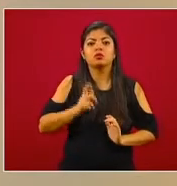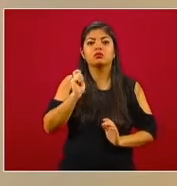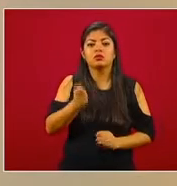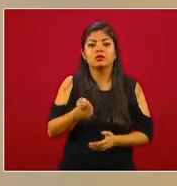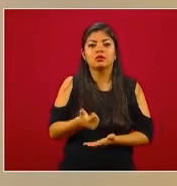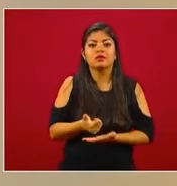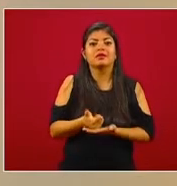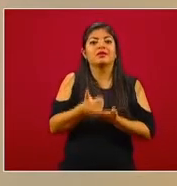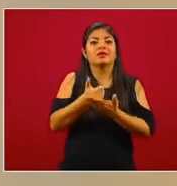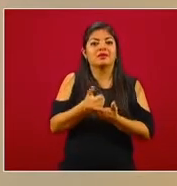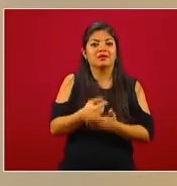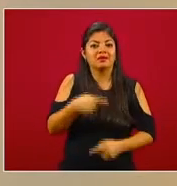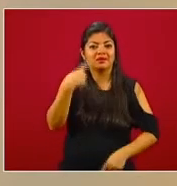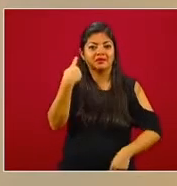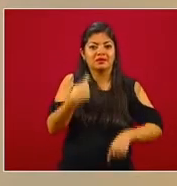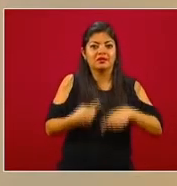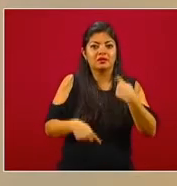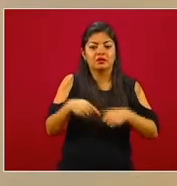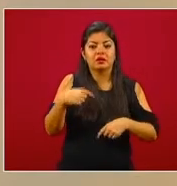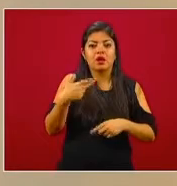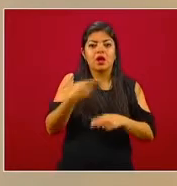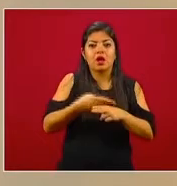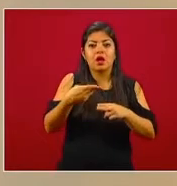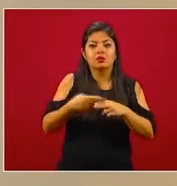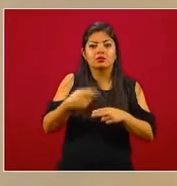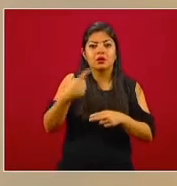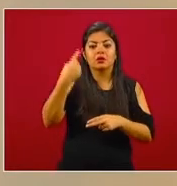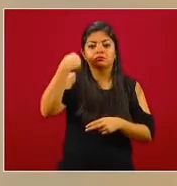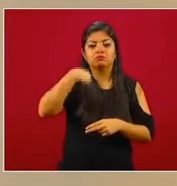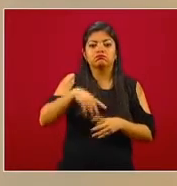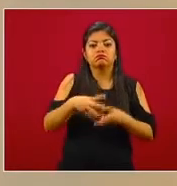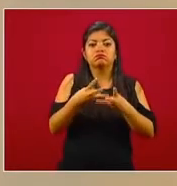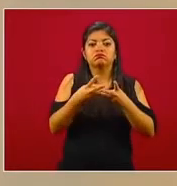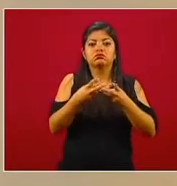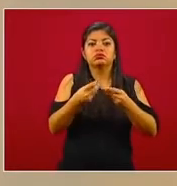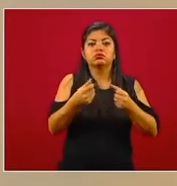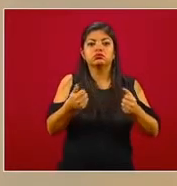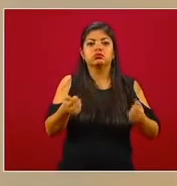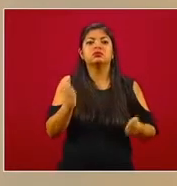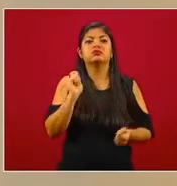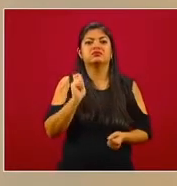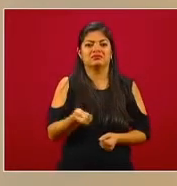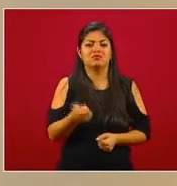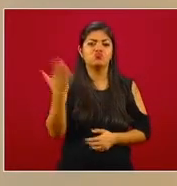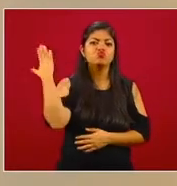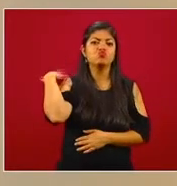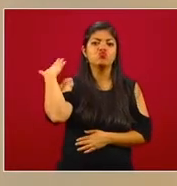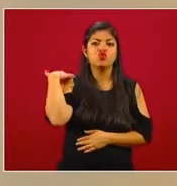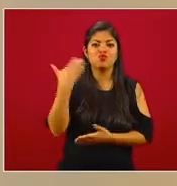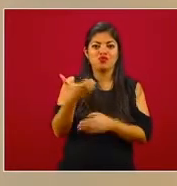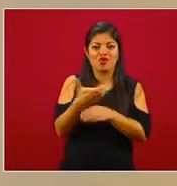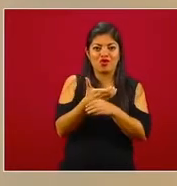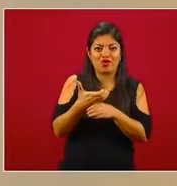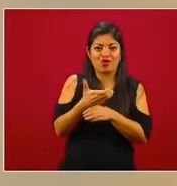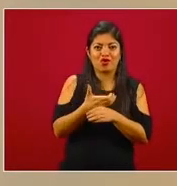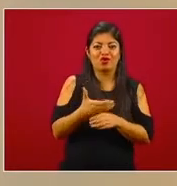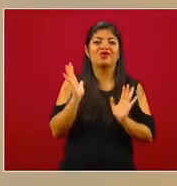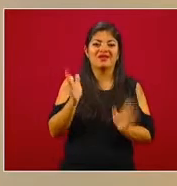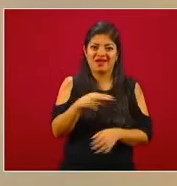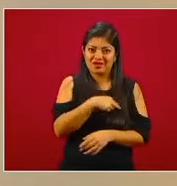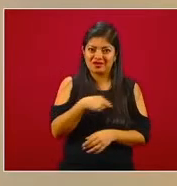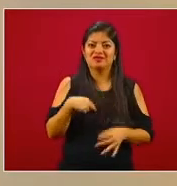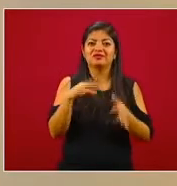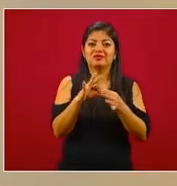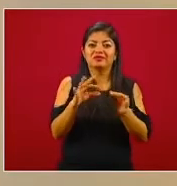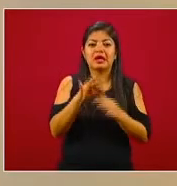that long, resista that could mientras push the pasa el organism to proceso natural de endure recuperación de los for pulmones. Eso lo hemos to explicado a endure the veces con natural